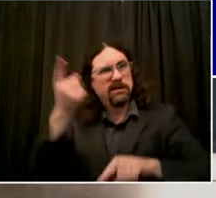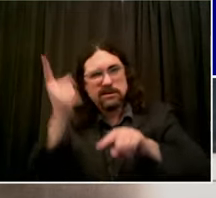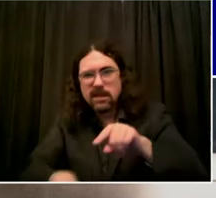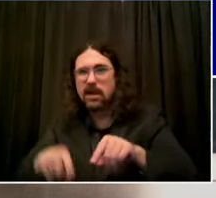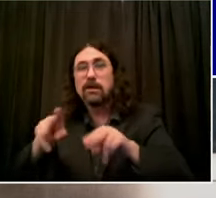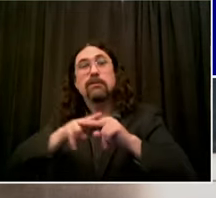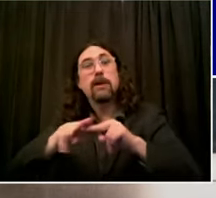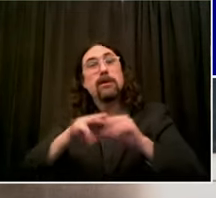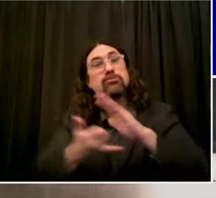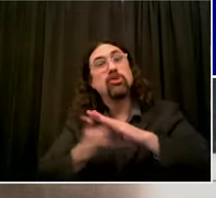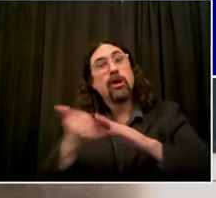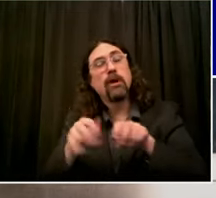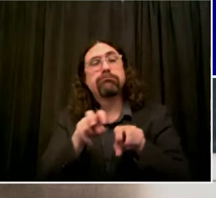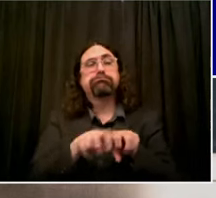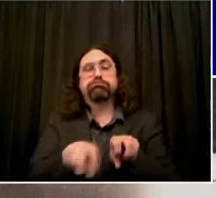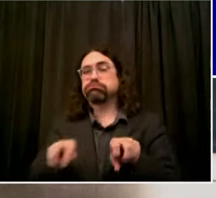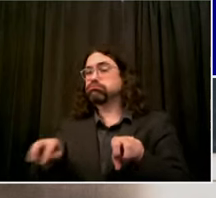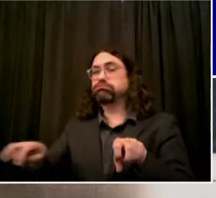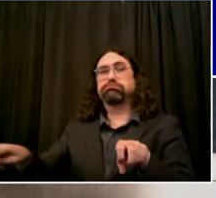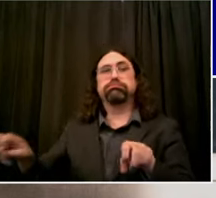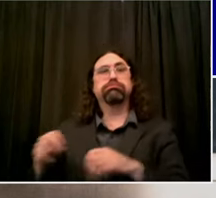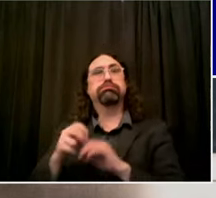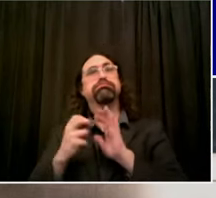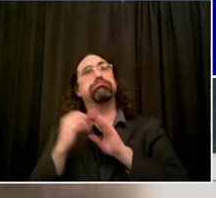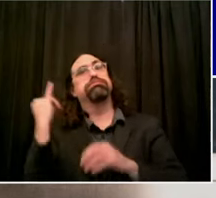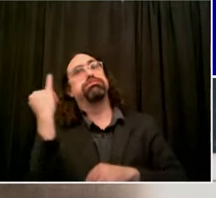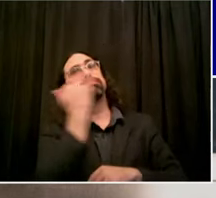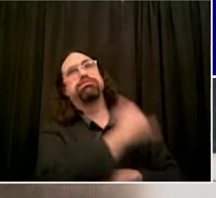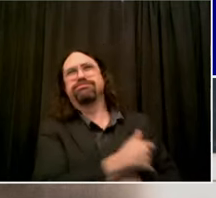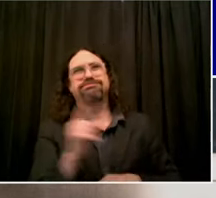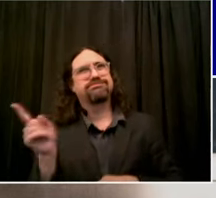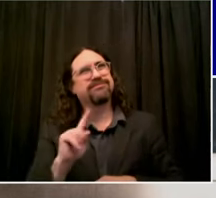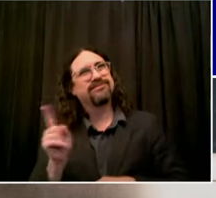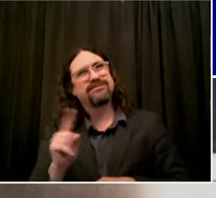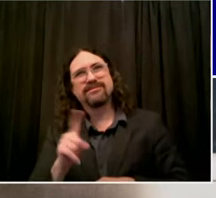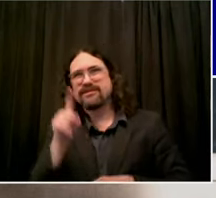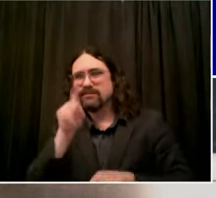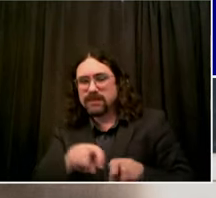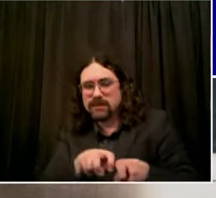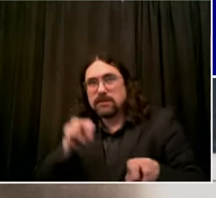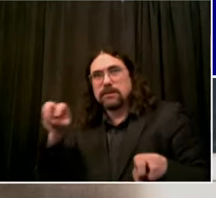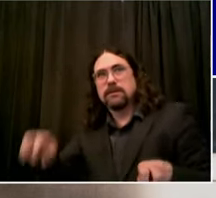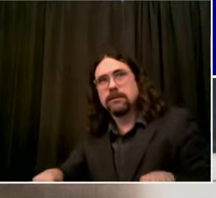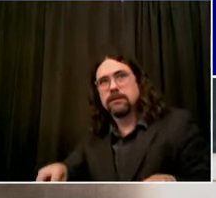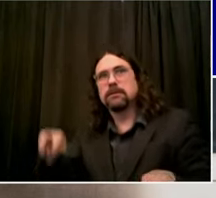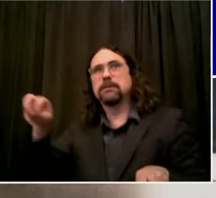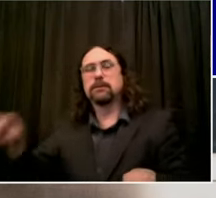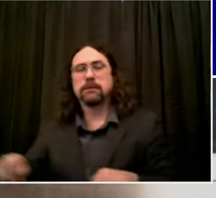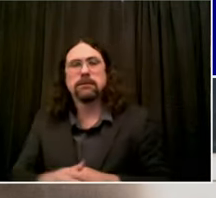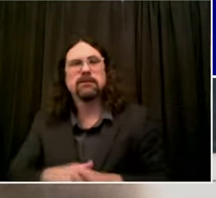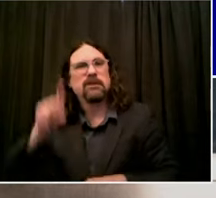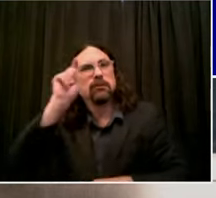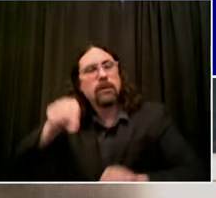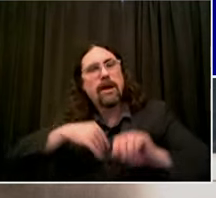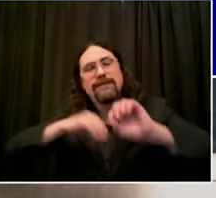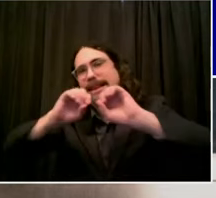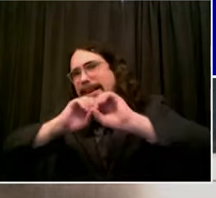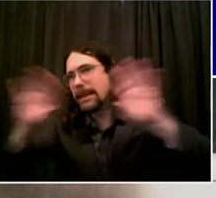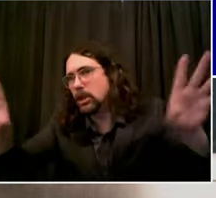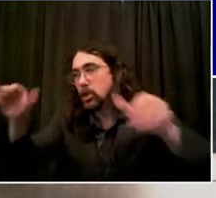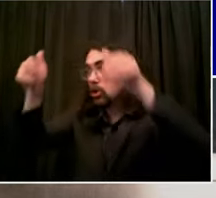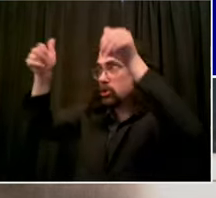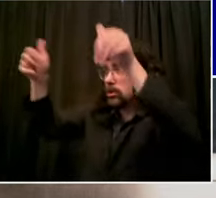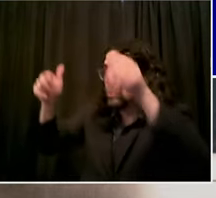trains. Some, as I understand it, some subway cars are different from others in terms of capacity. Great, but let's have the number very clear to